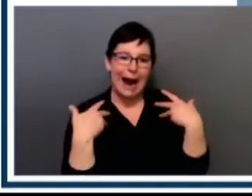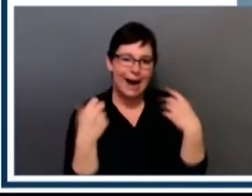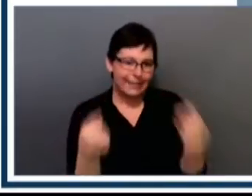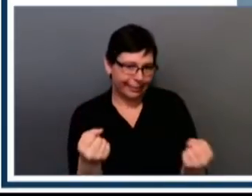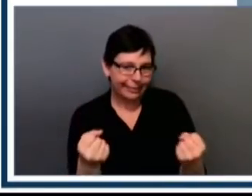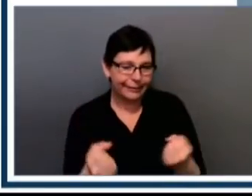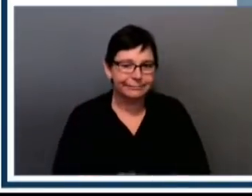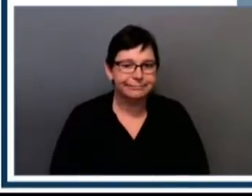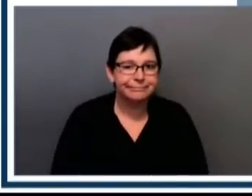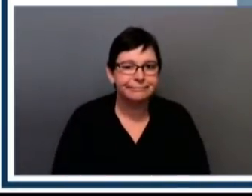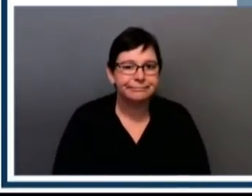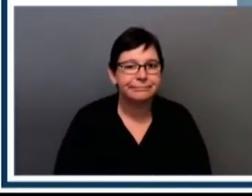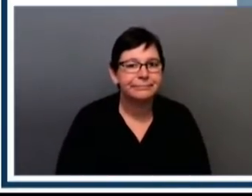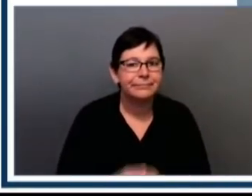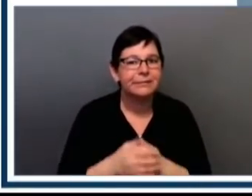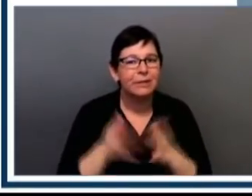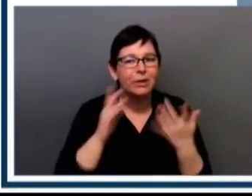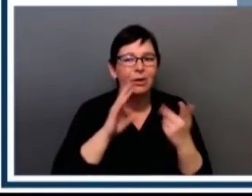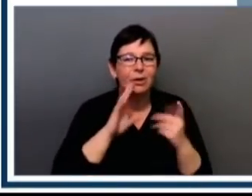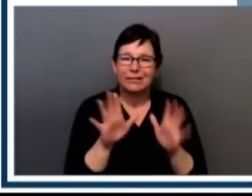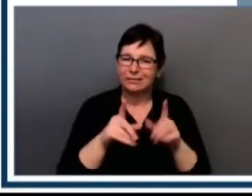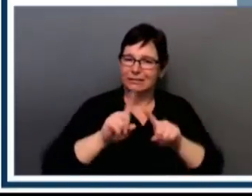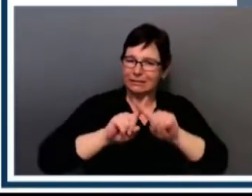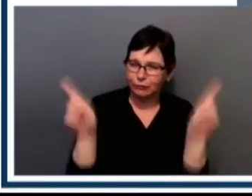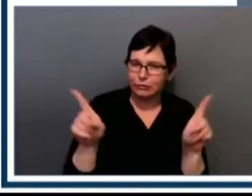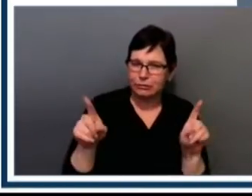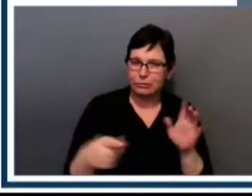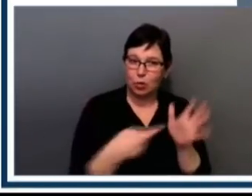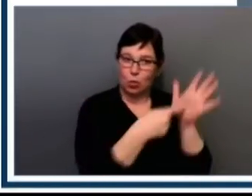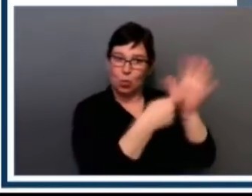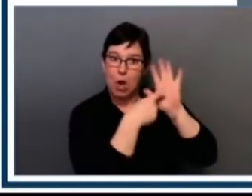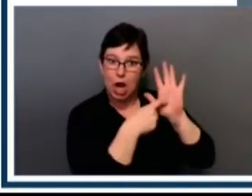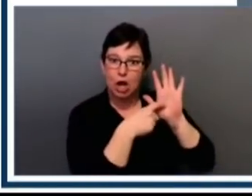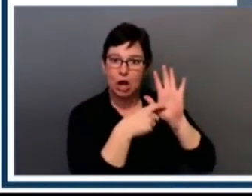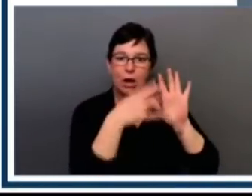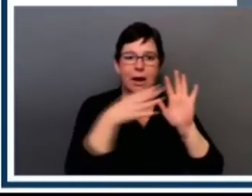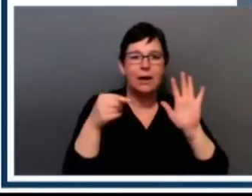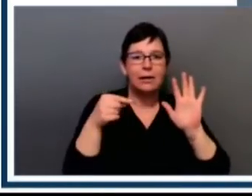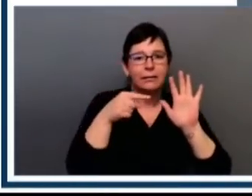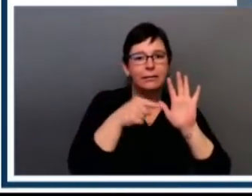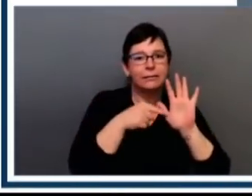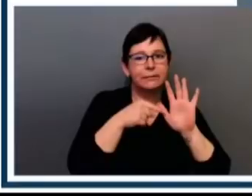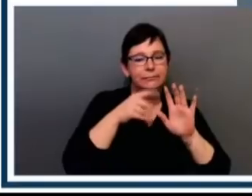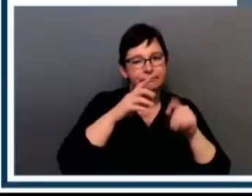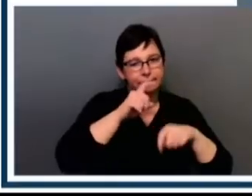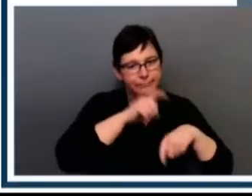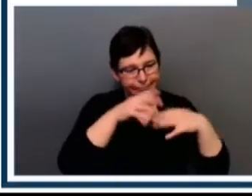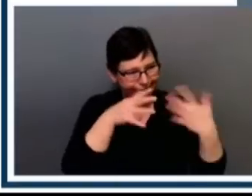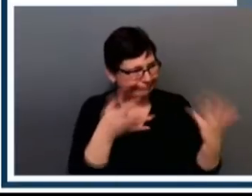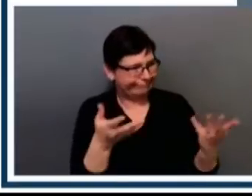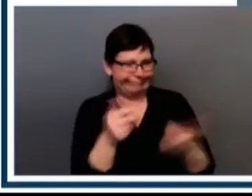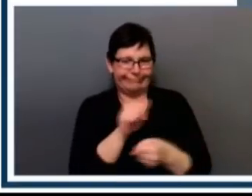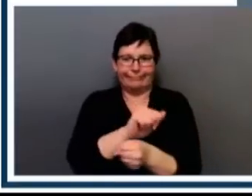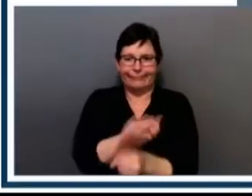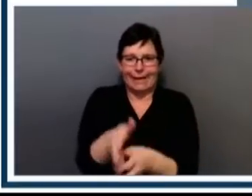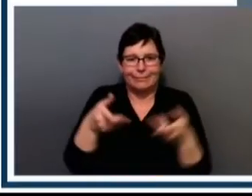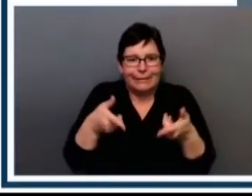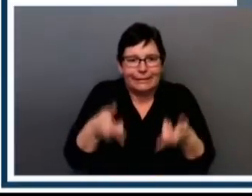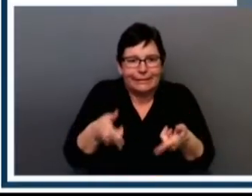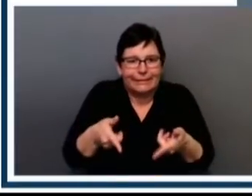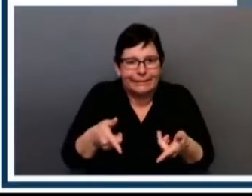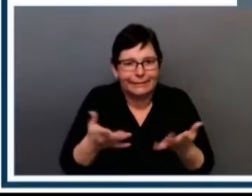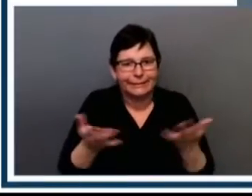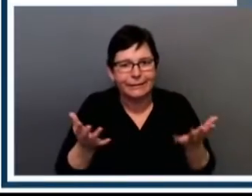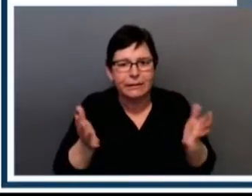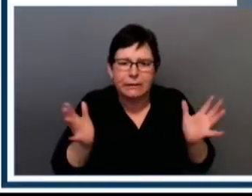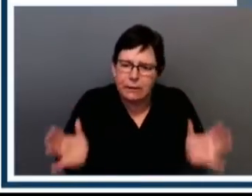it by choice as a longer term measure. Go ahead, Keith, with your follow-up. And continuing with that, if you want people to